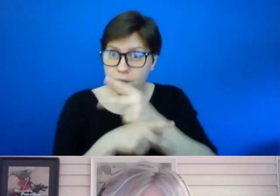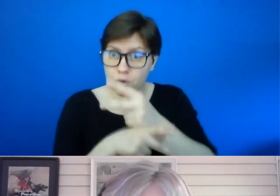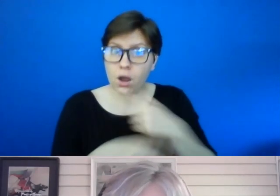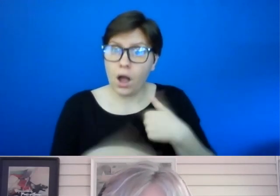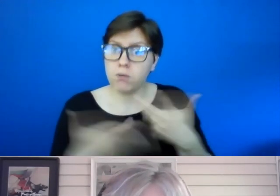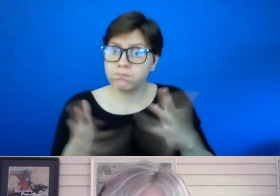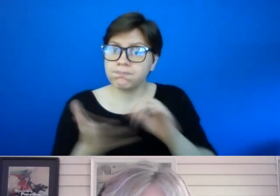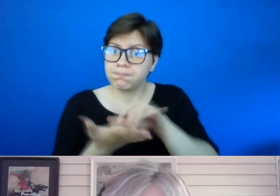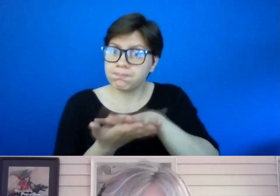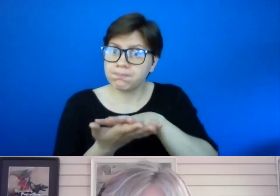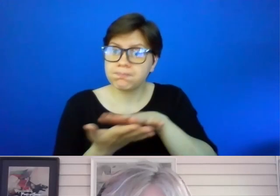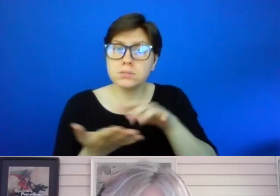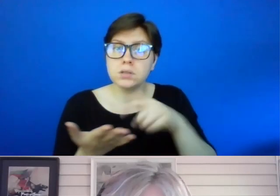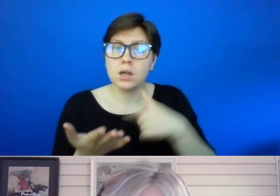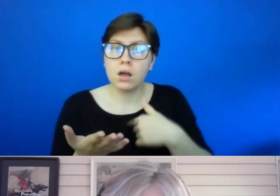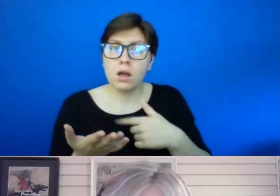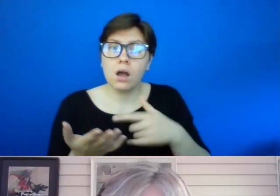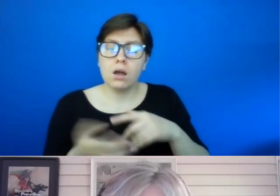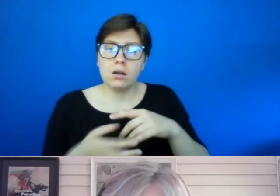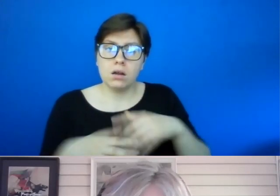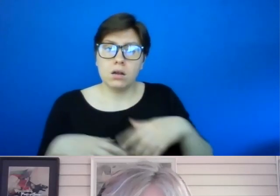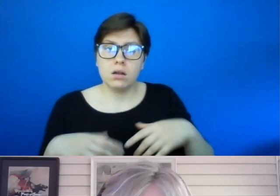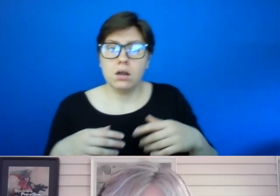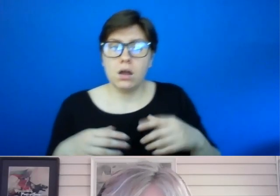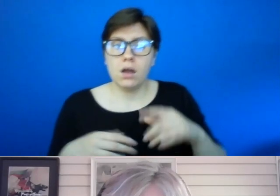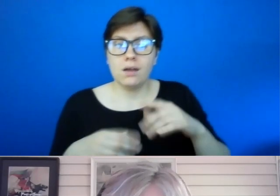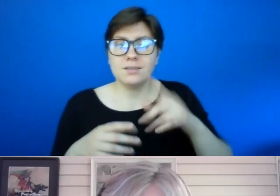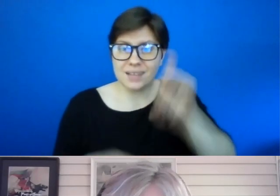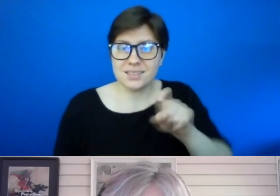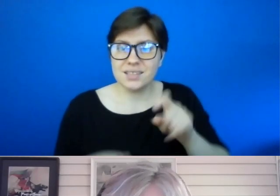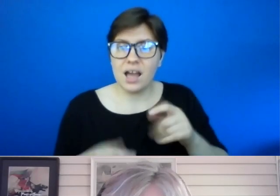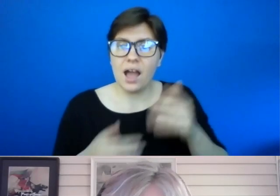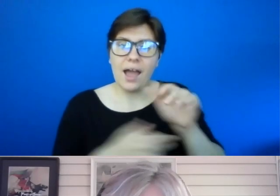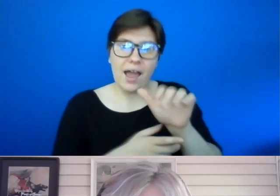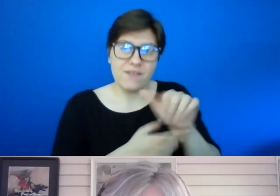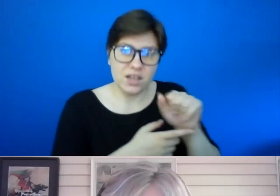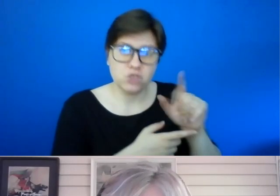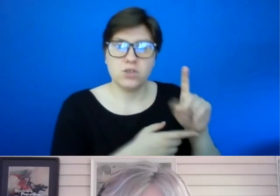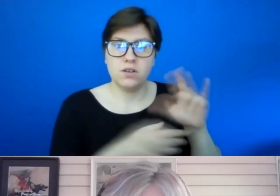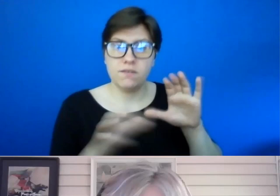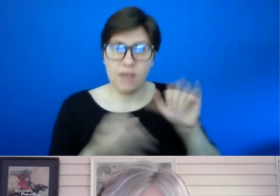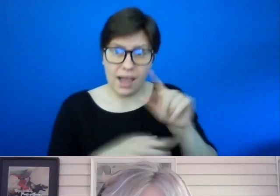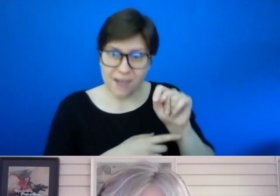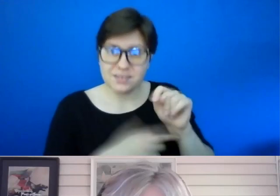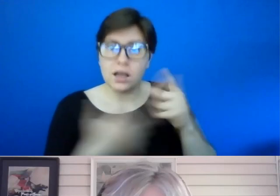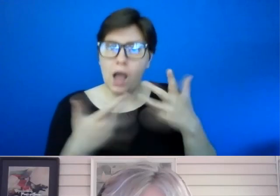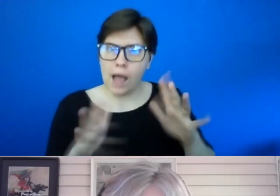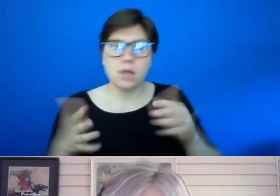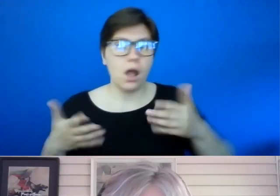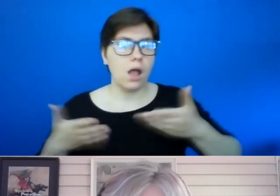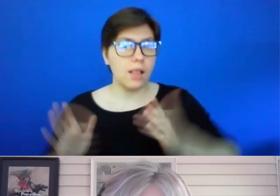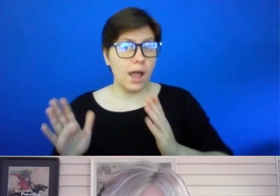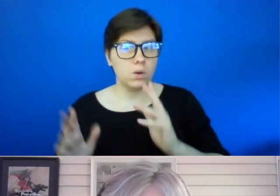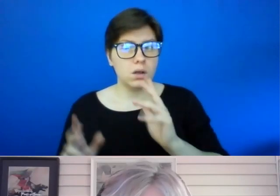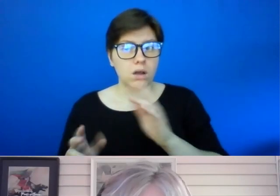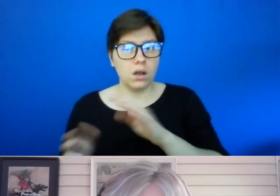court judgment that held that the Texas Advanced Directives Act, which is a law that allows doctors to turn off life support even